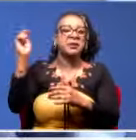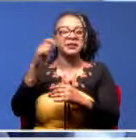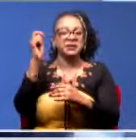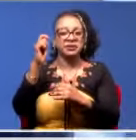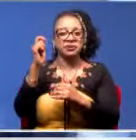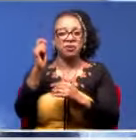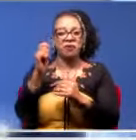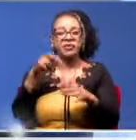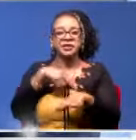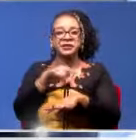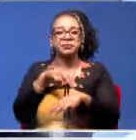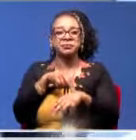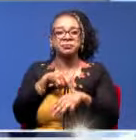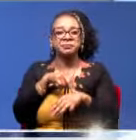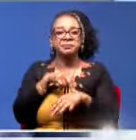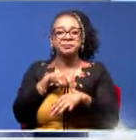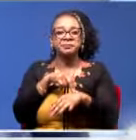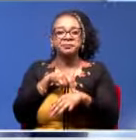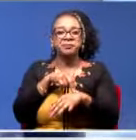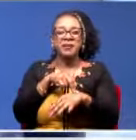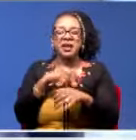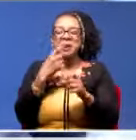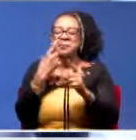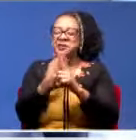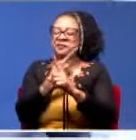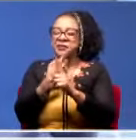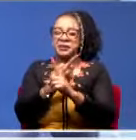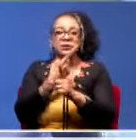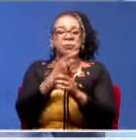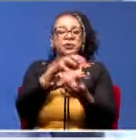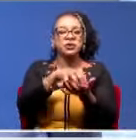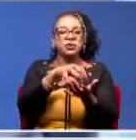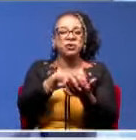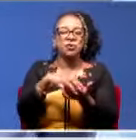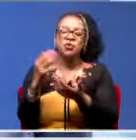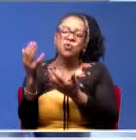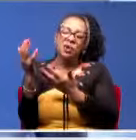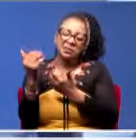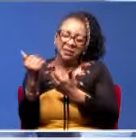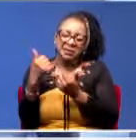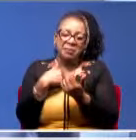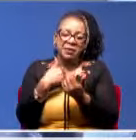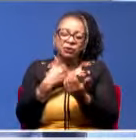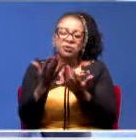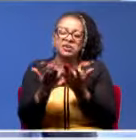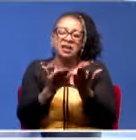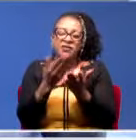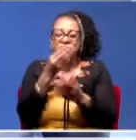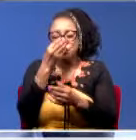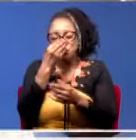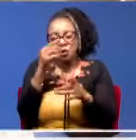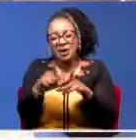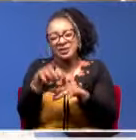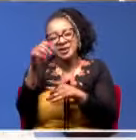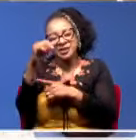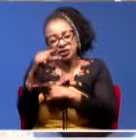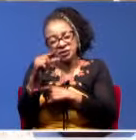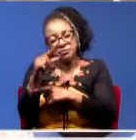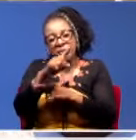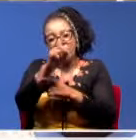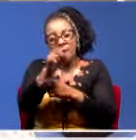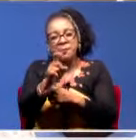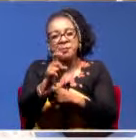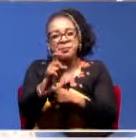been minister many, many portfolios. Do you expect him surely to go and serve Ruto as Attorney General? Azimio has already